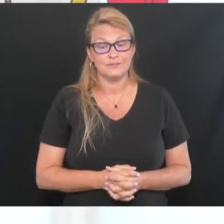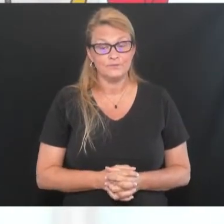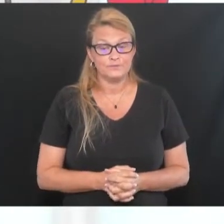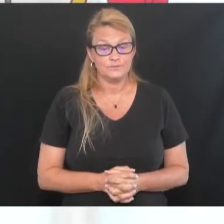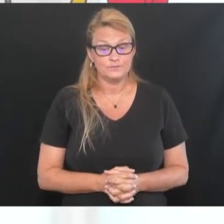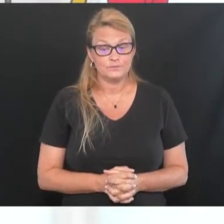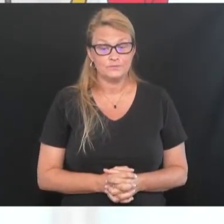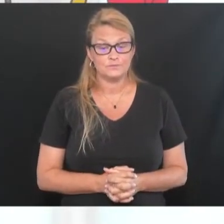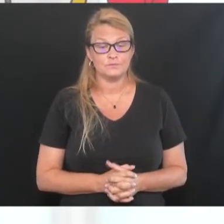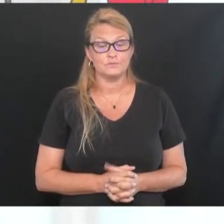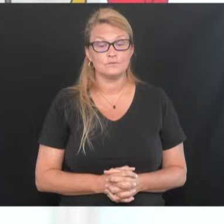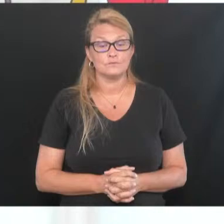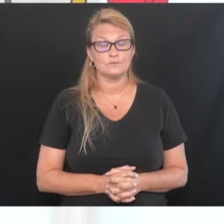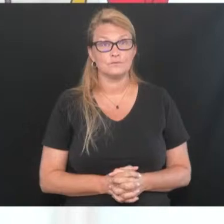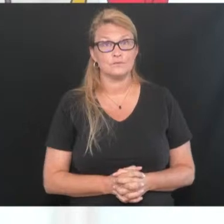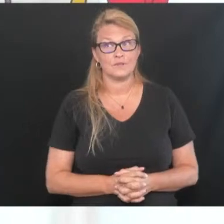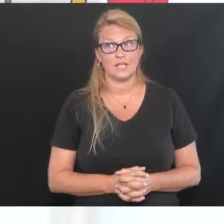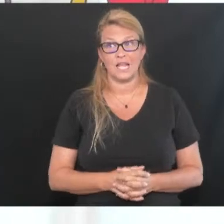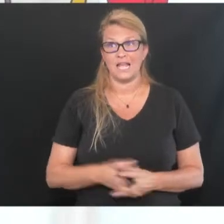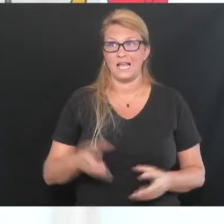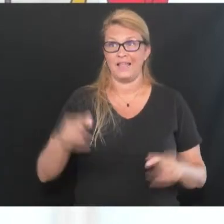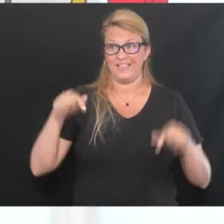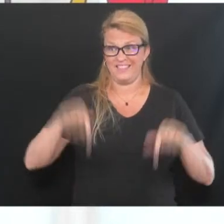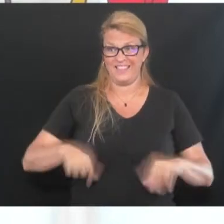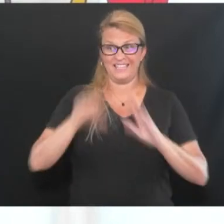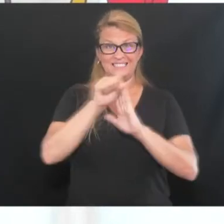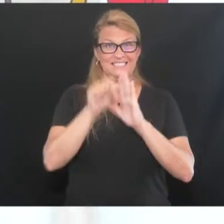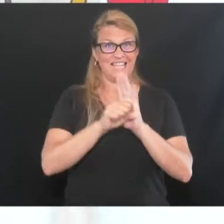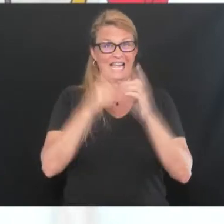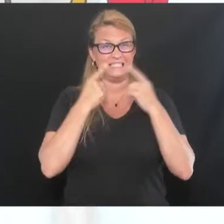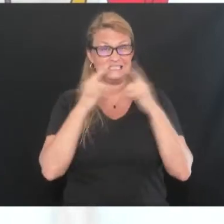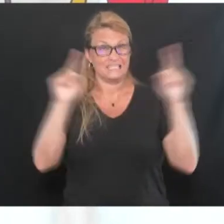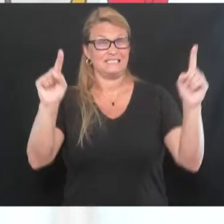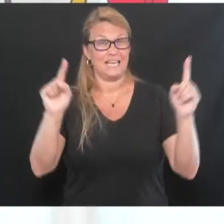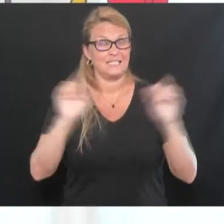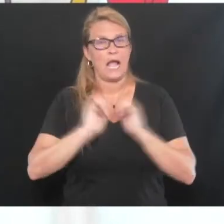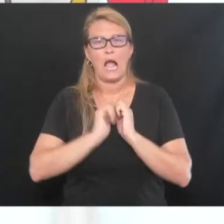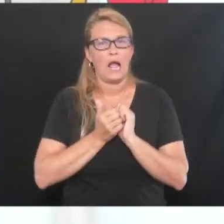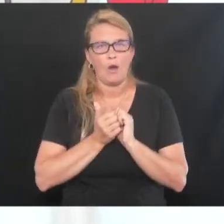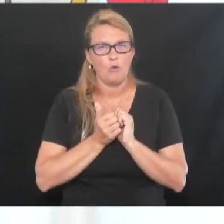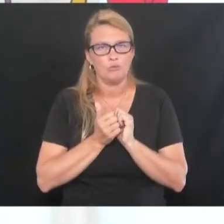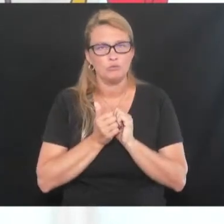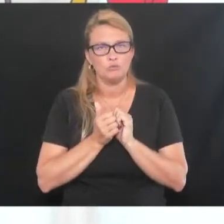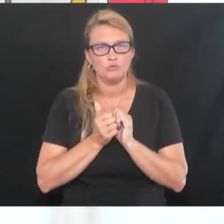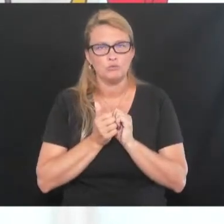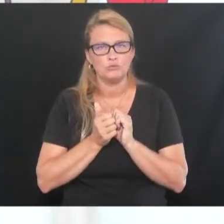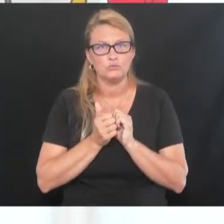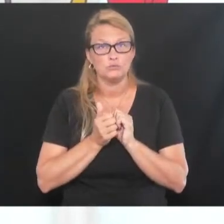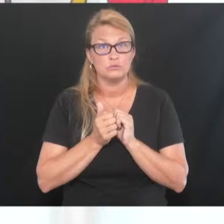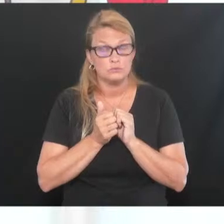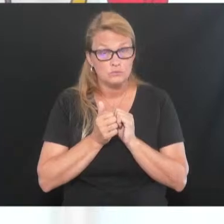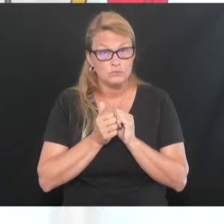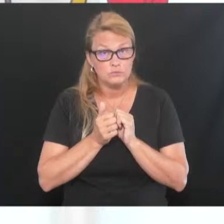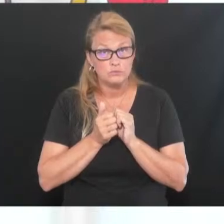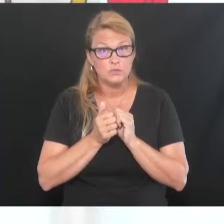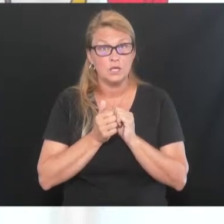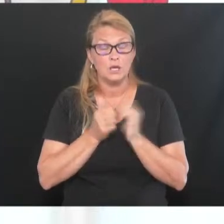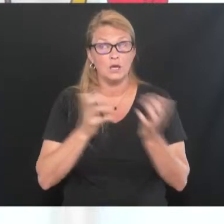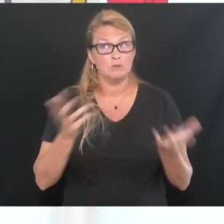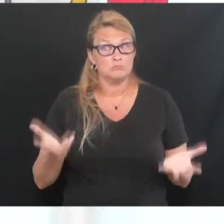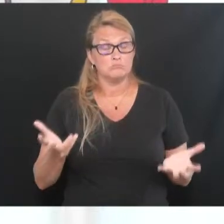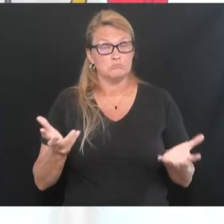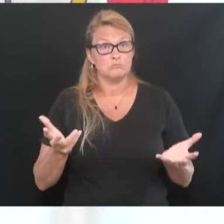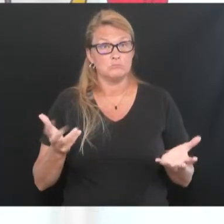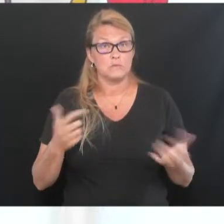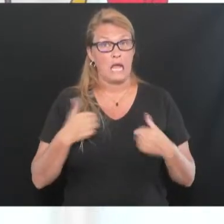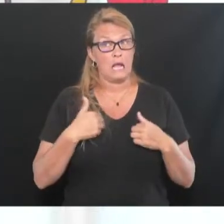How have we been this successful? I mean, when it really boils right down to it, you know,